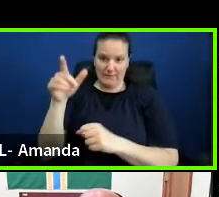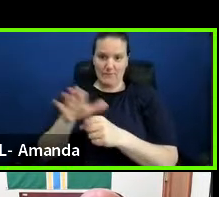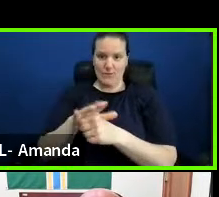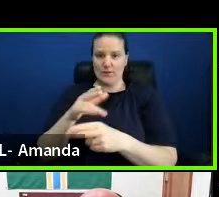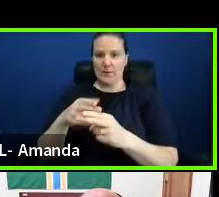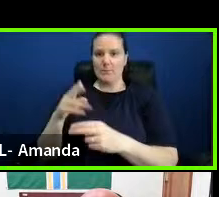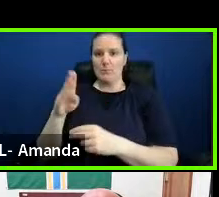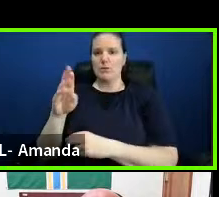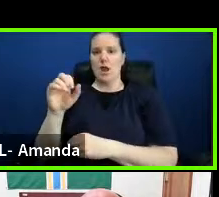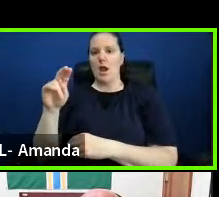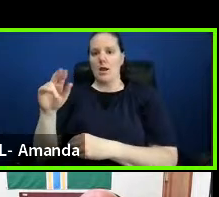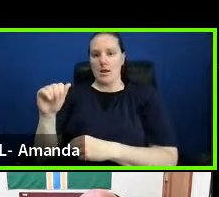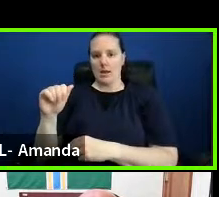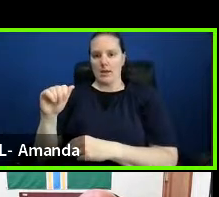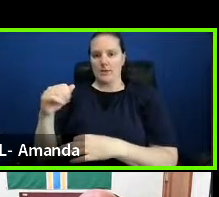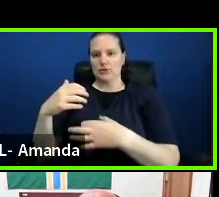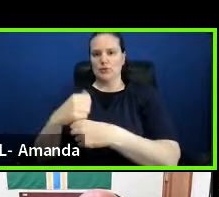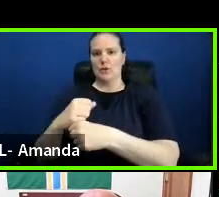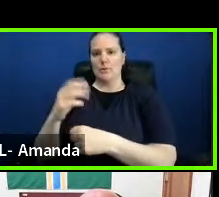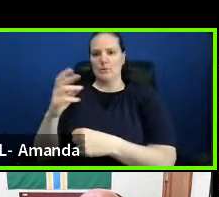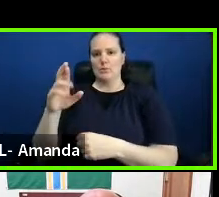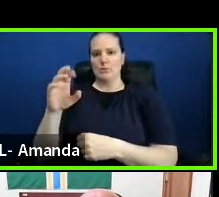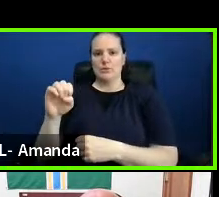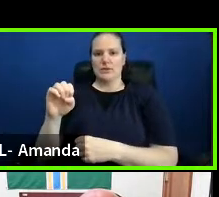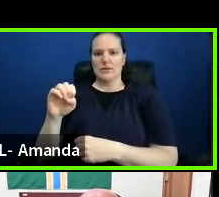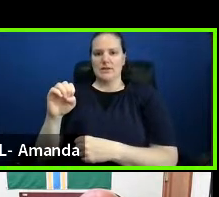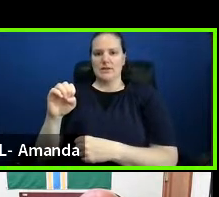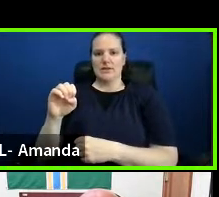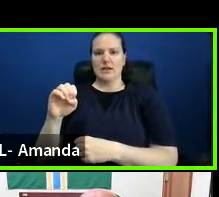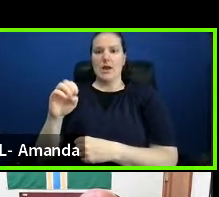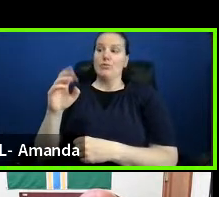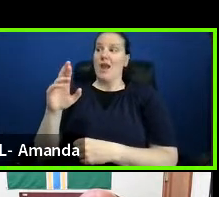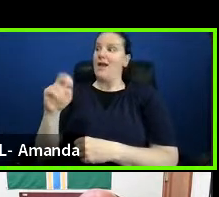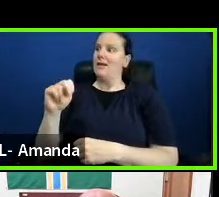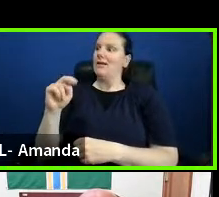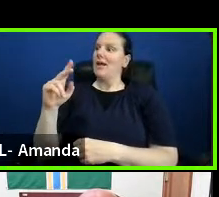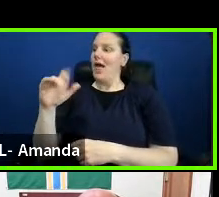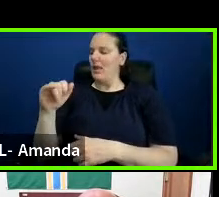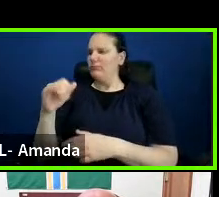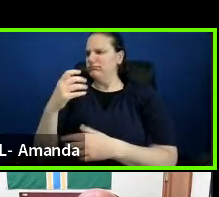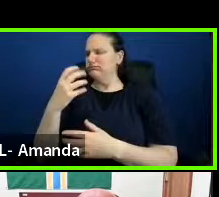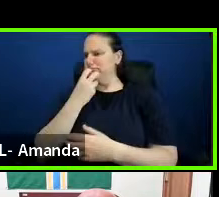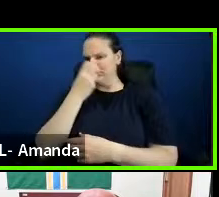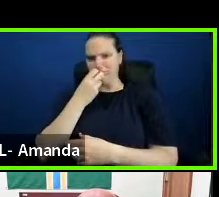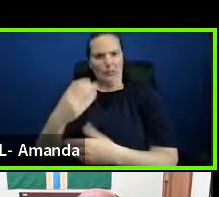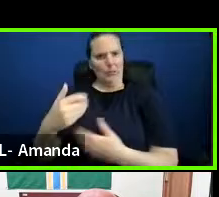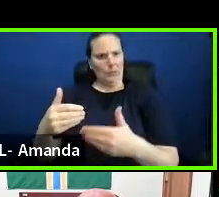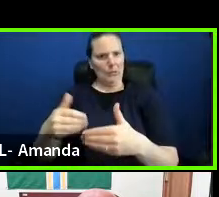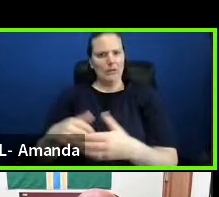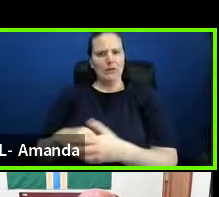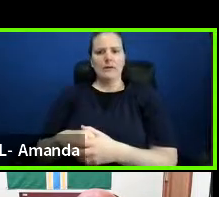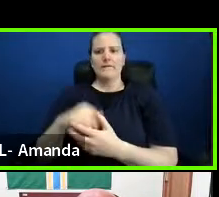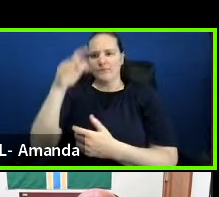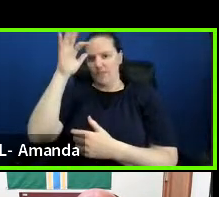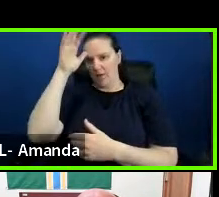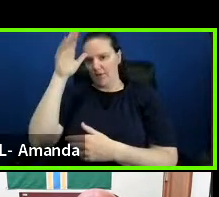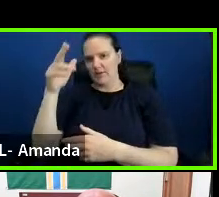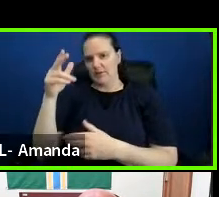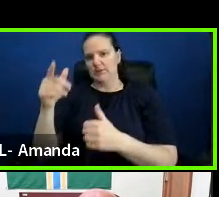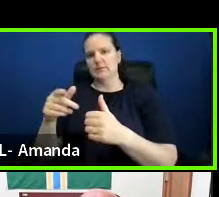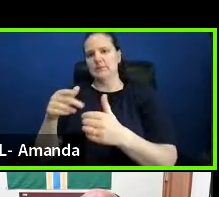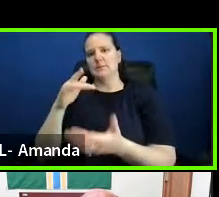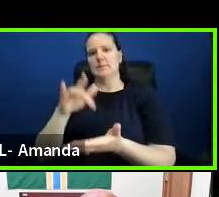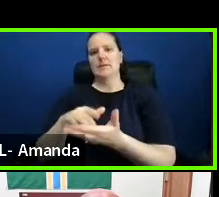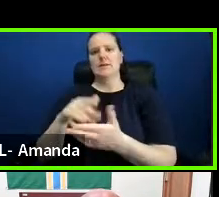is Brianna, which I shortened to Bree because Brianna Nicolello is kind of a mouthful. And my father's middle name is Brian, so I'm